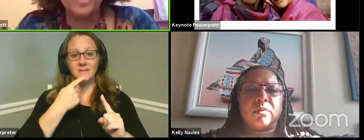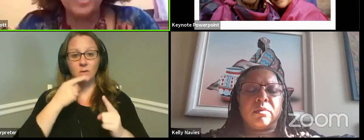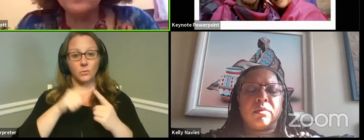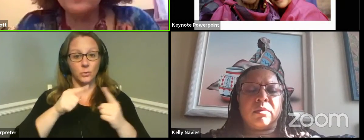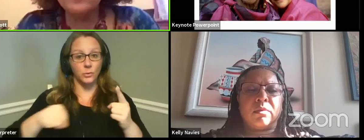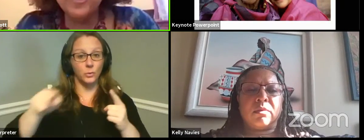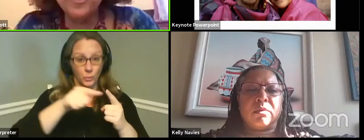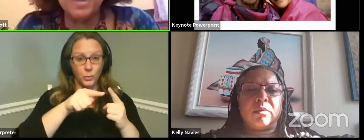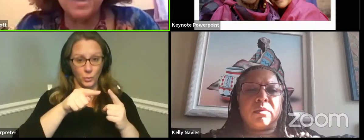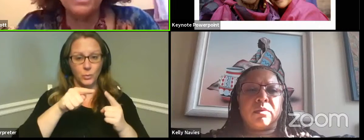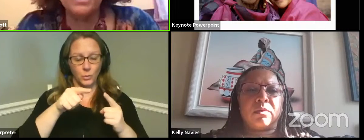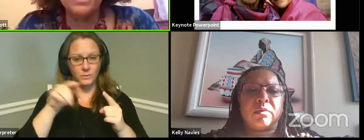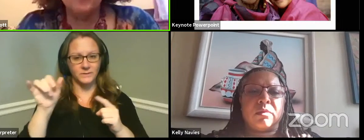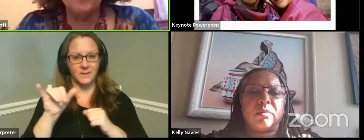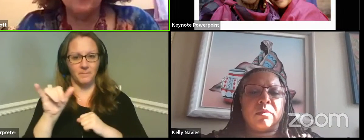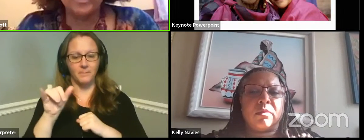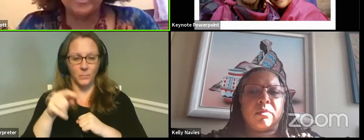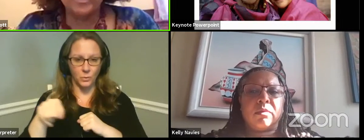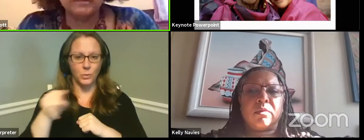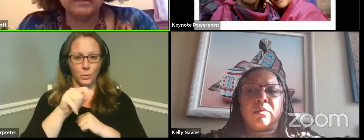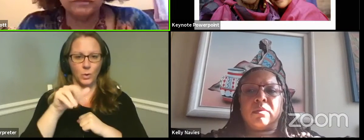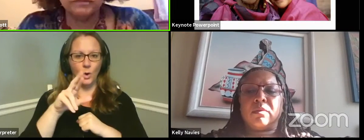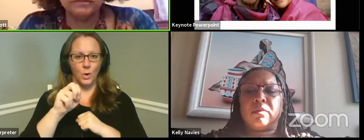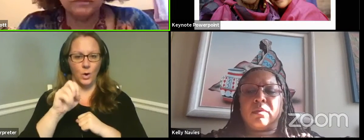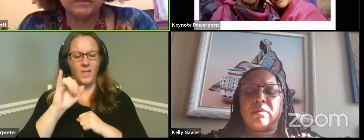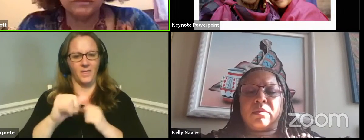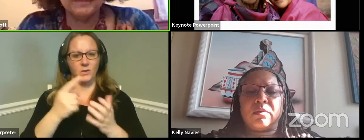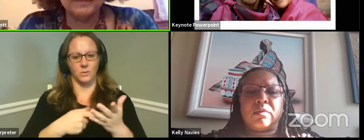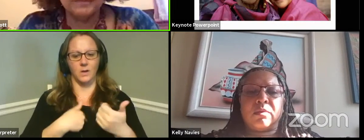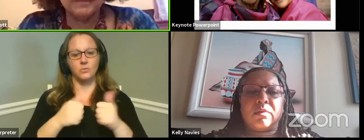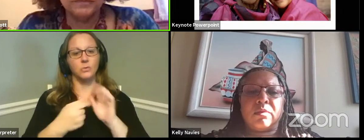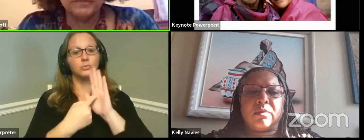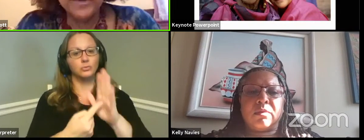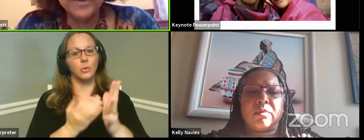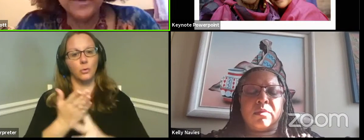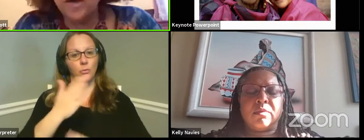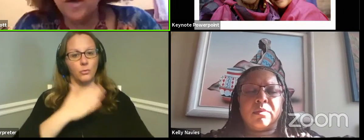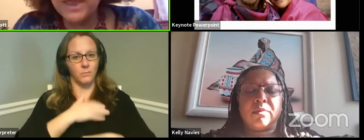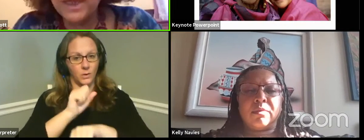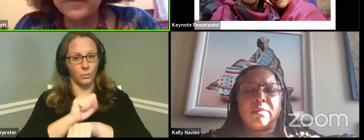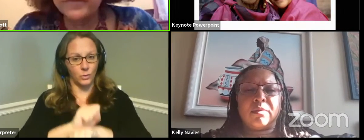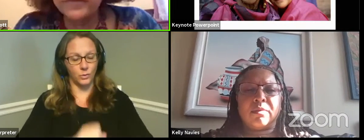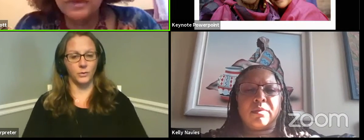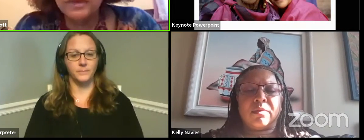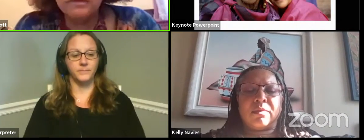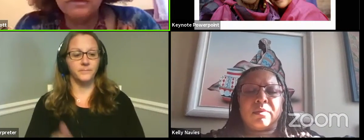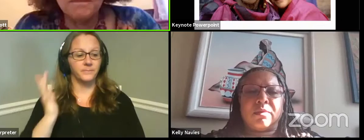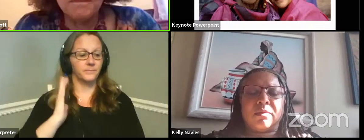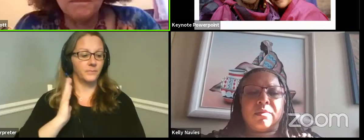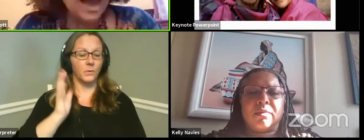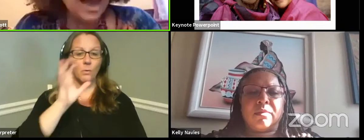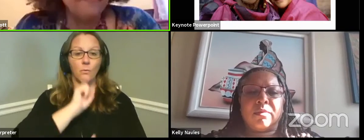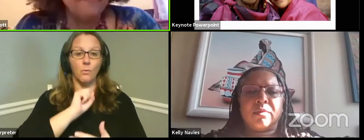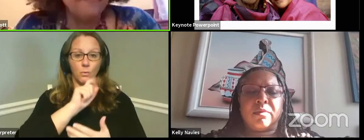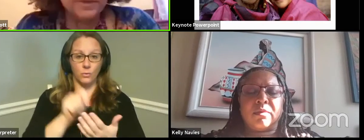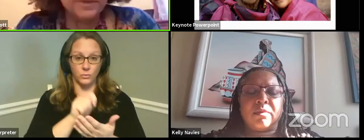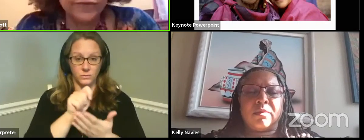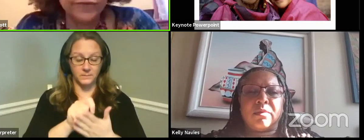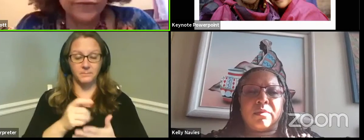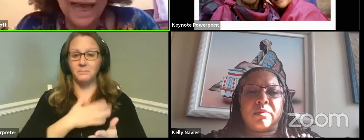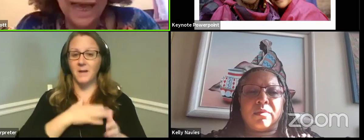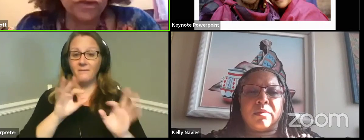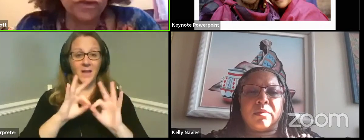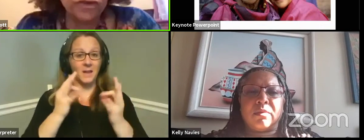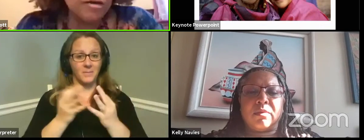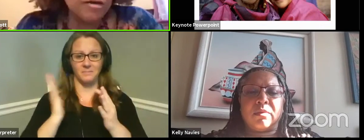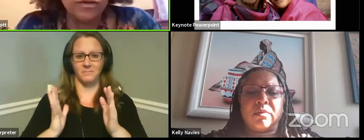try to imbue in my work. You know, in the old days, my family wasn't